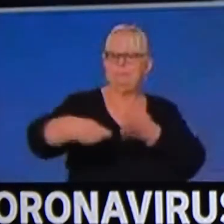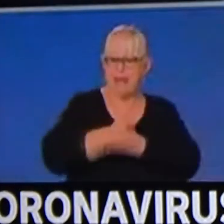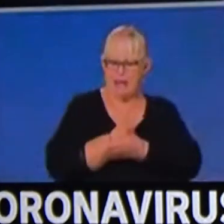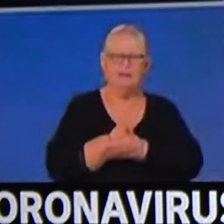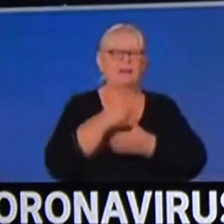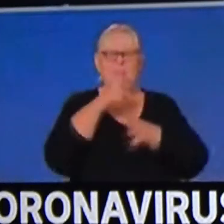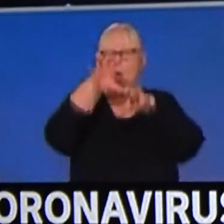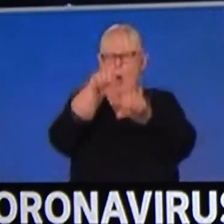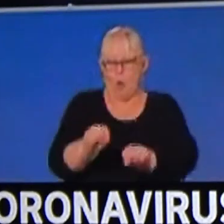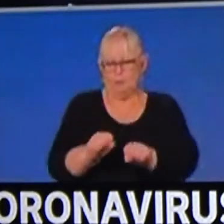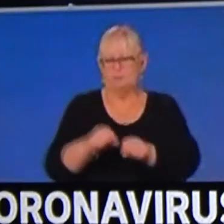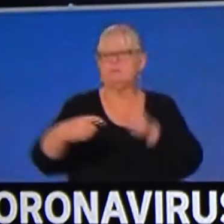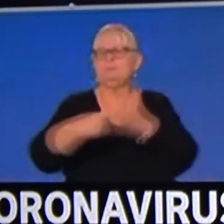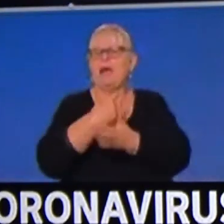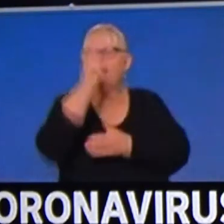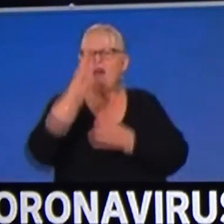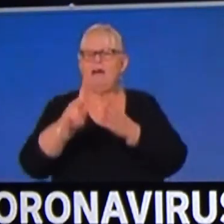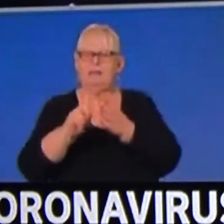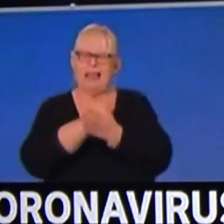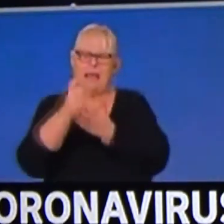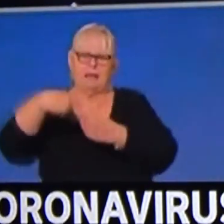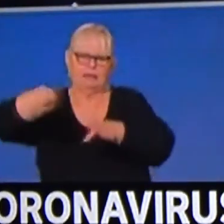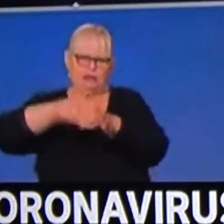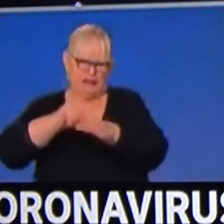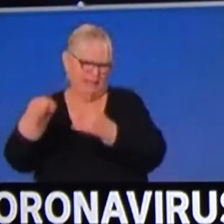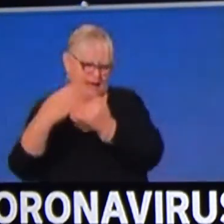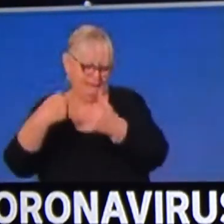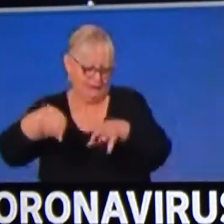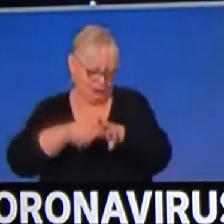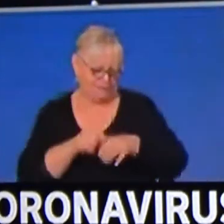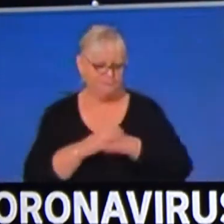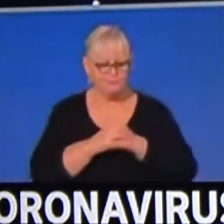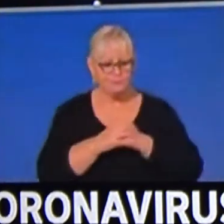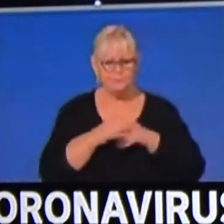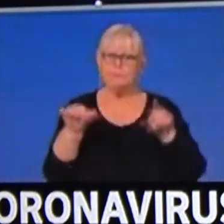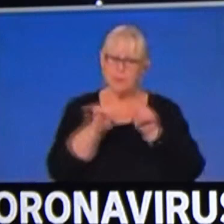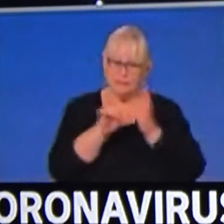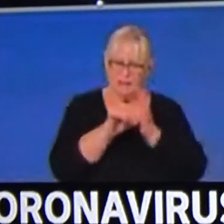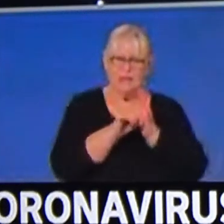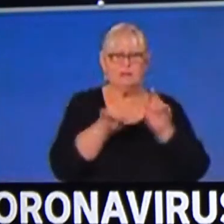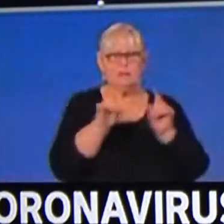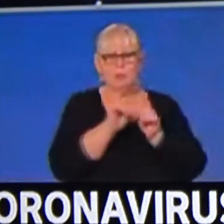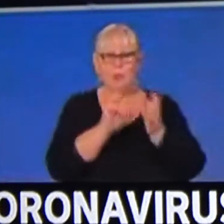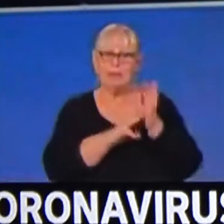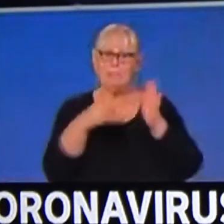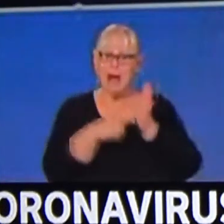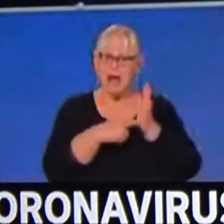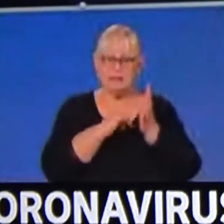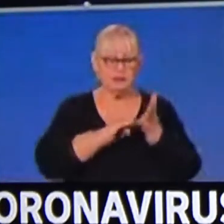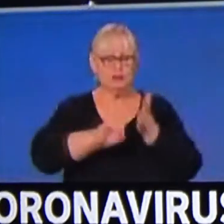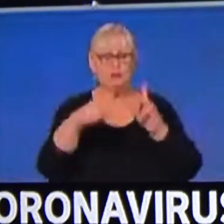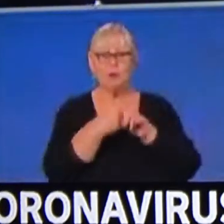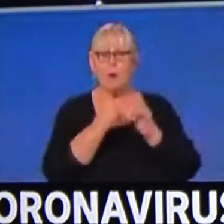of the year, and they're obviously pleased with that decision. Also on finance, we're advised today that markets are finding a new